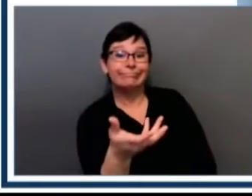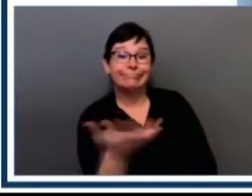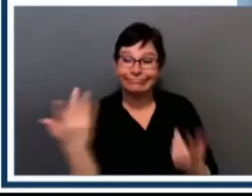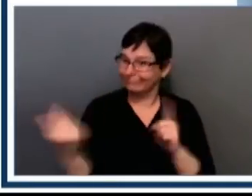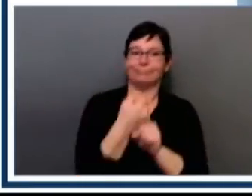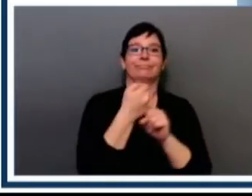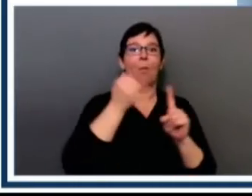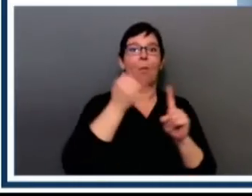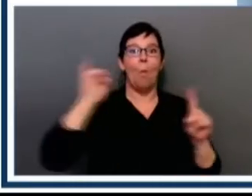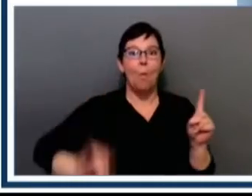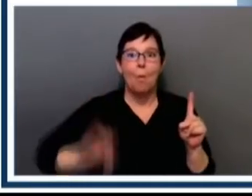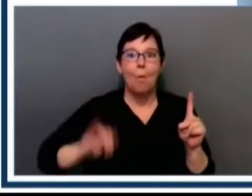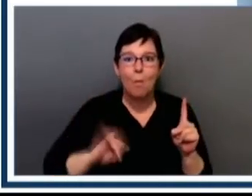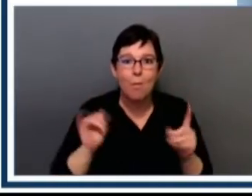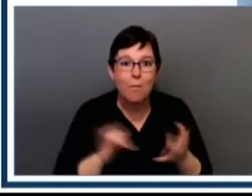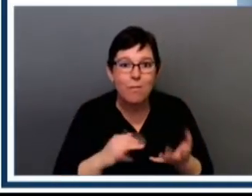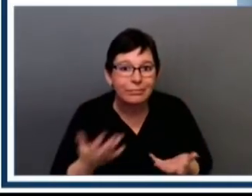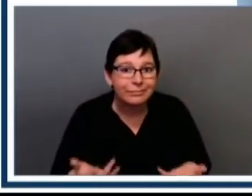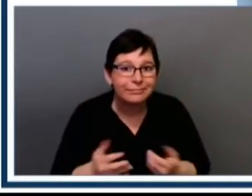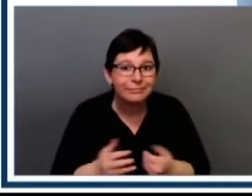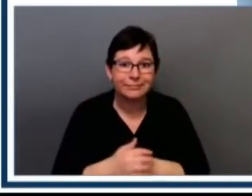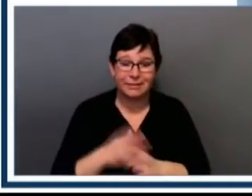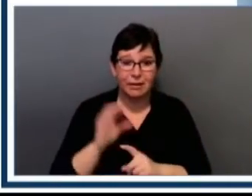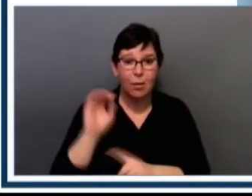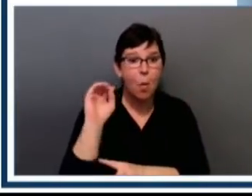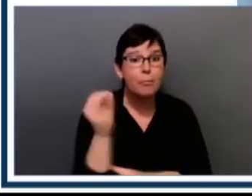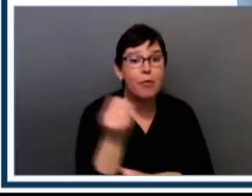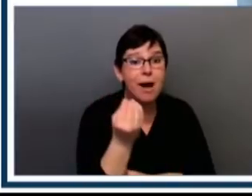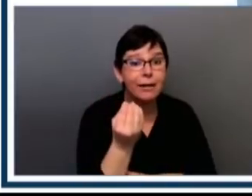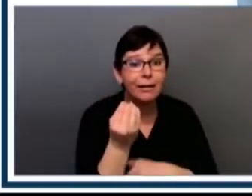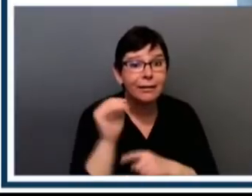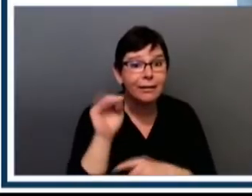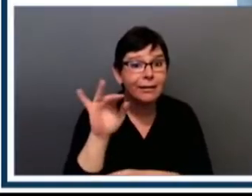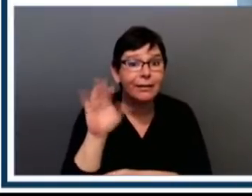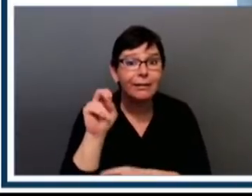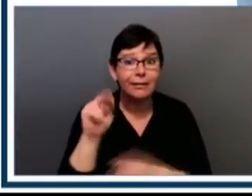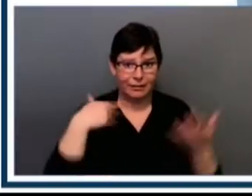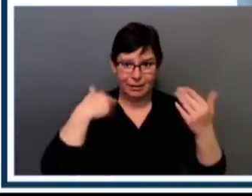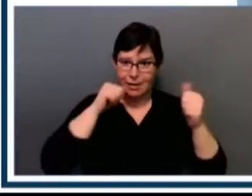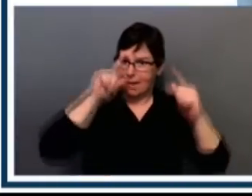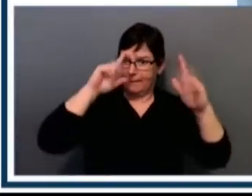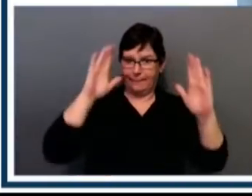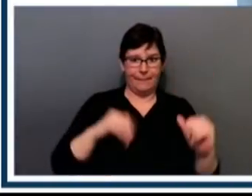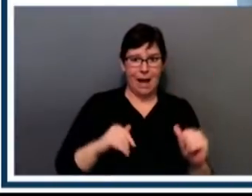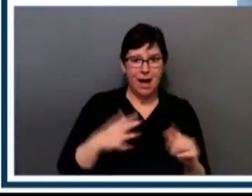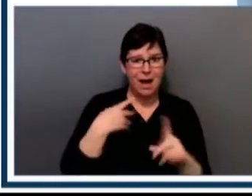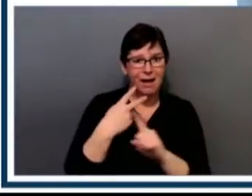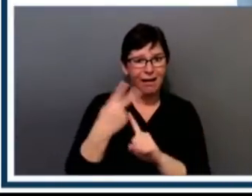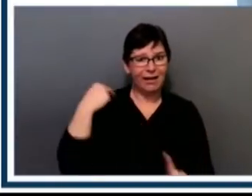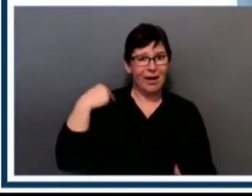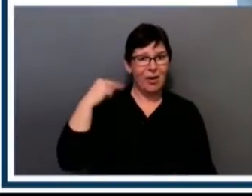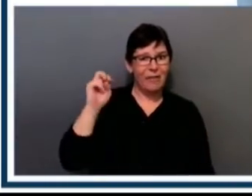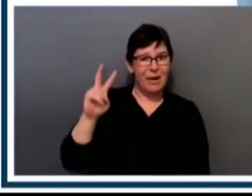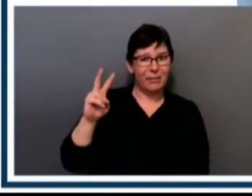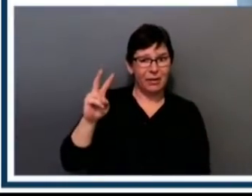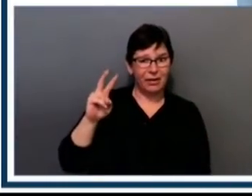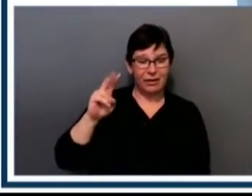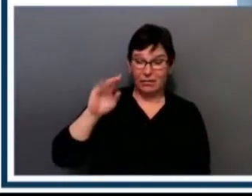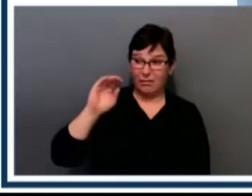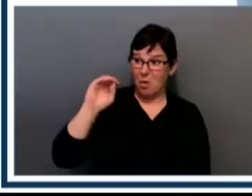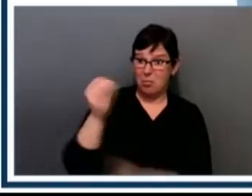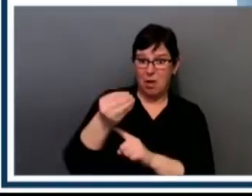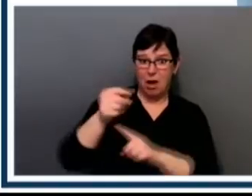because we had expectations that couldn't be met. So we always have to temper our expectations that we are still